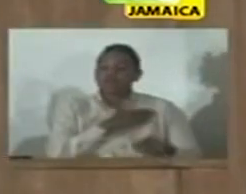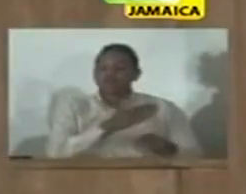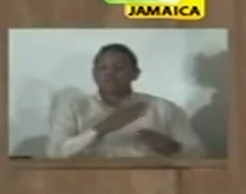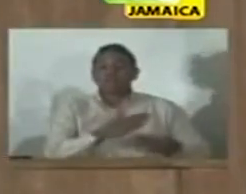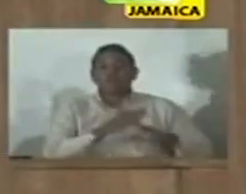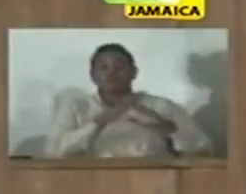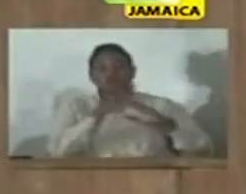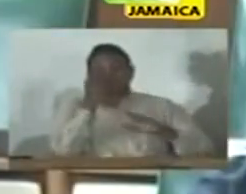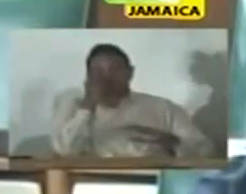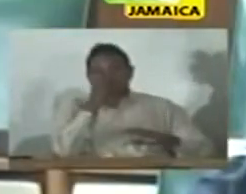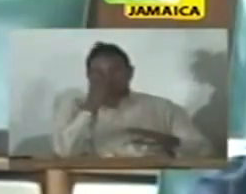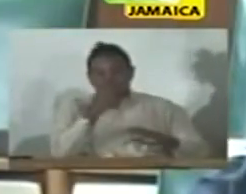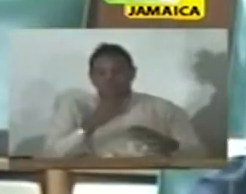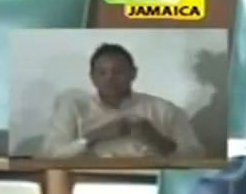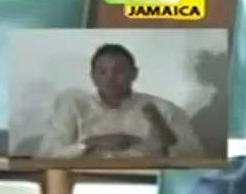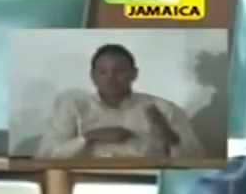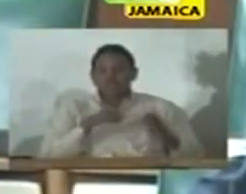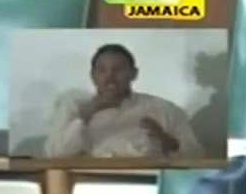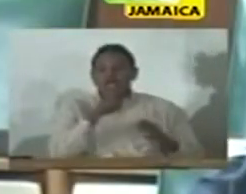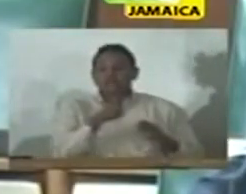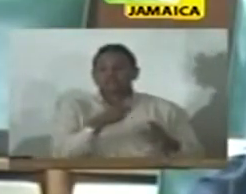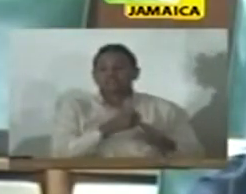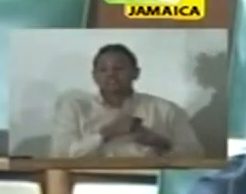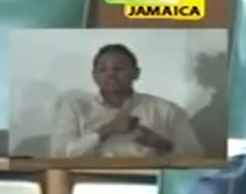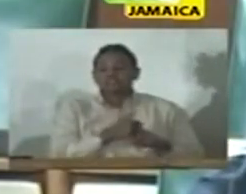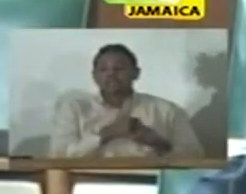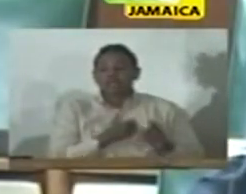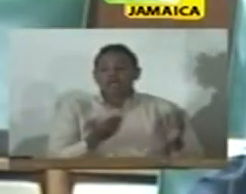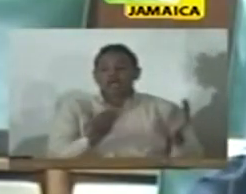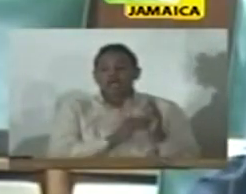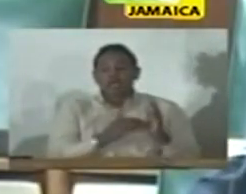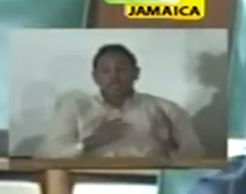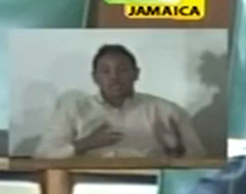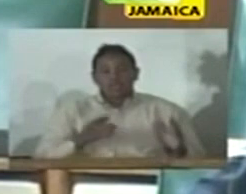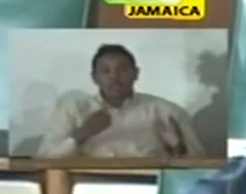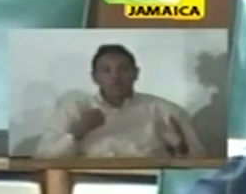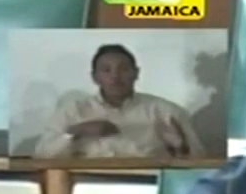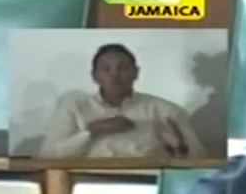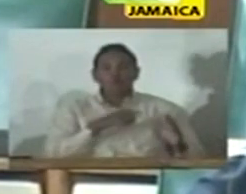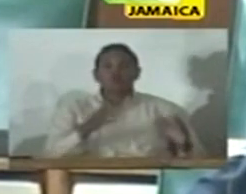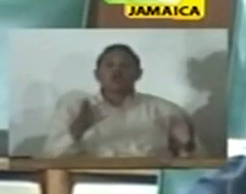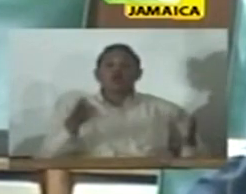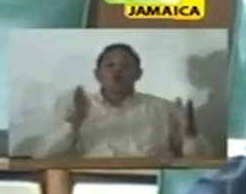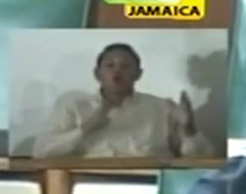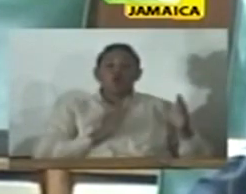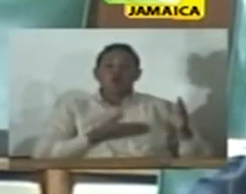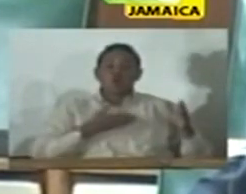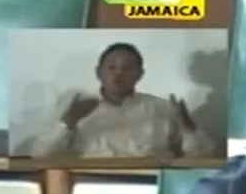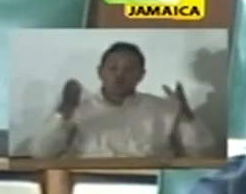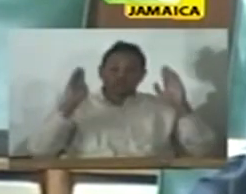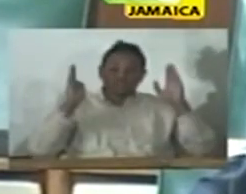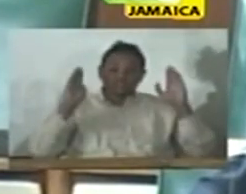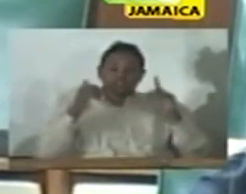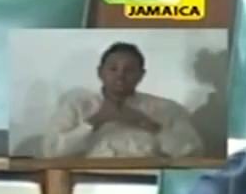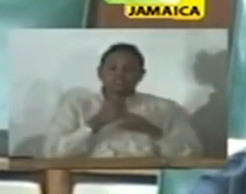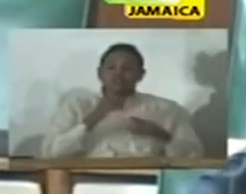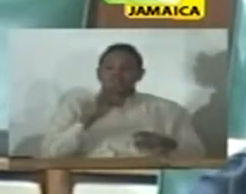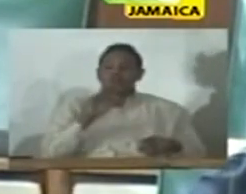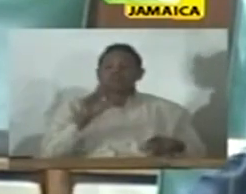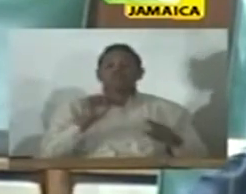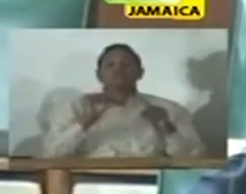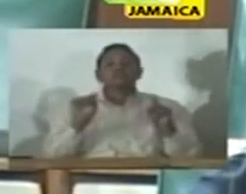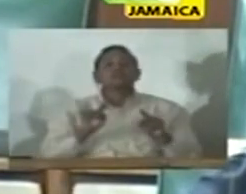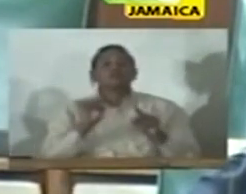the Senate. But I do ask, Mr. President, again, that we bring our attention to